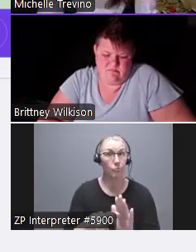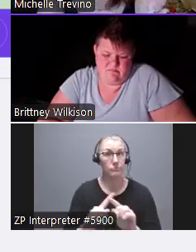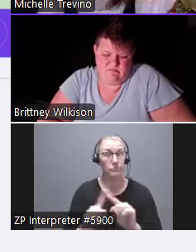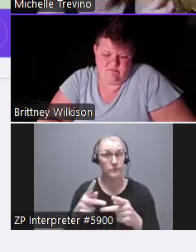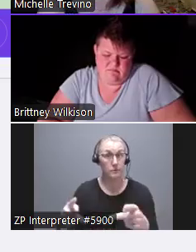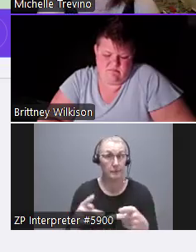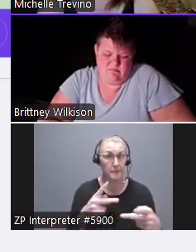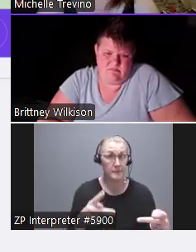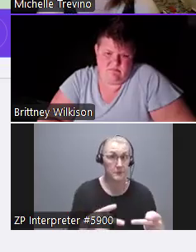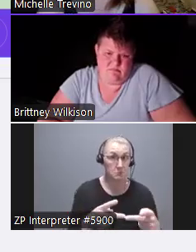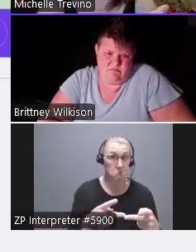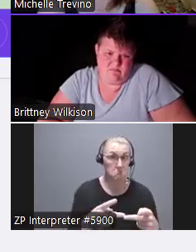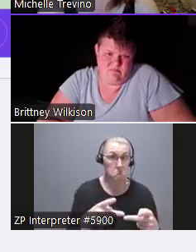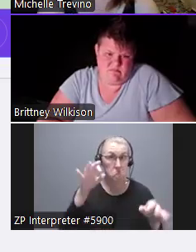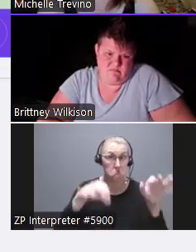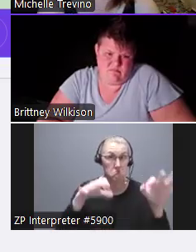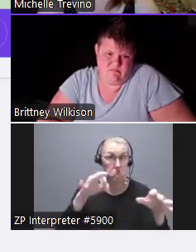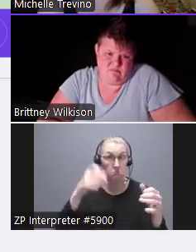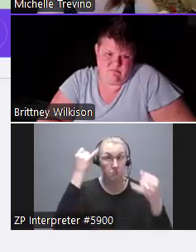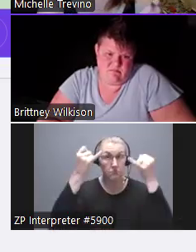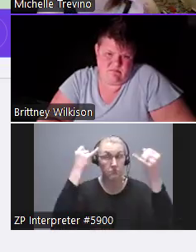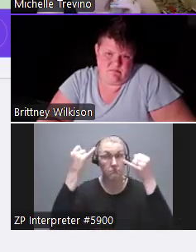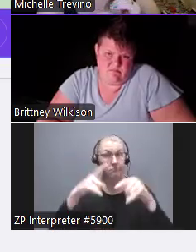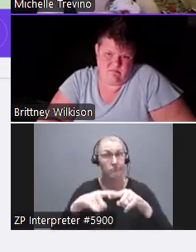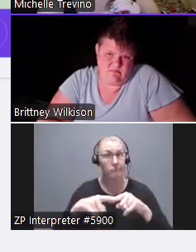ideas based on what you're dealing with.